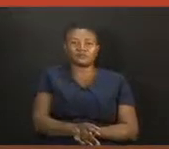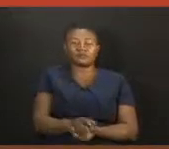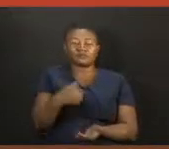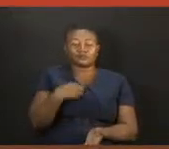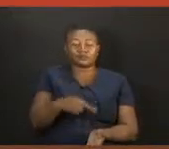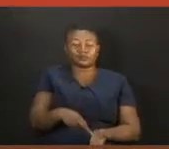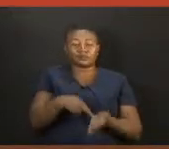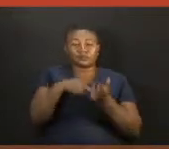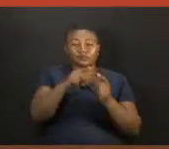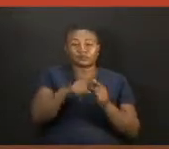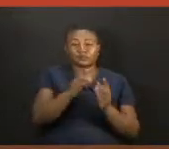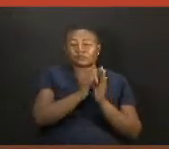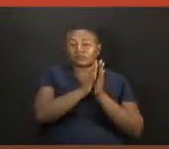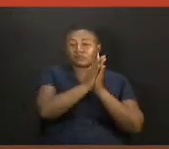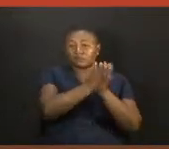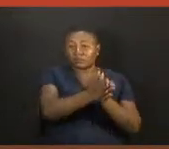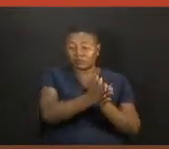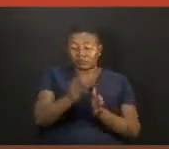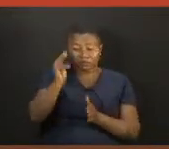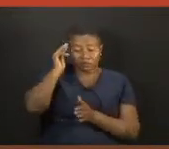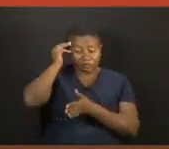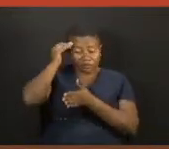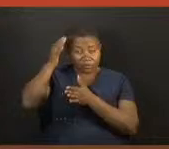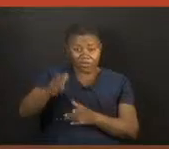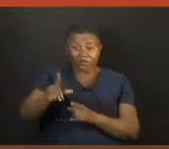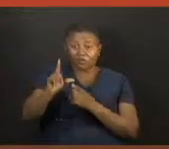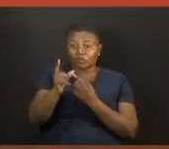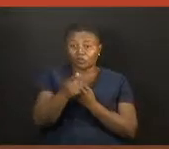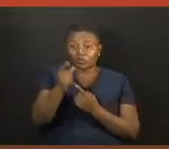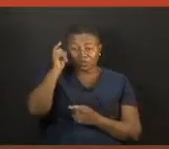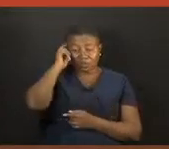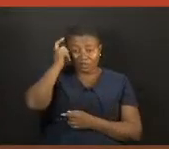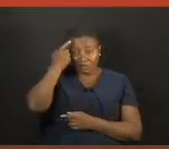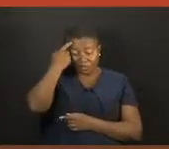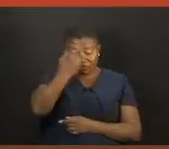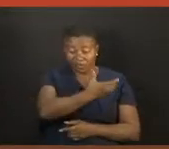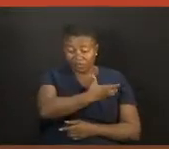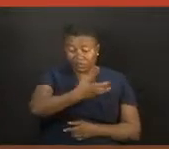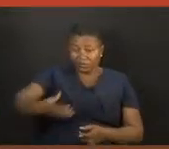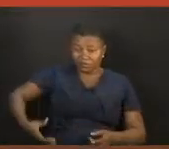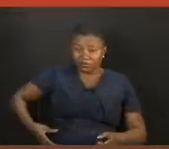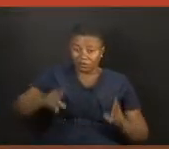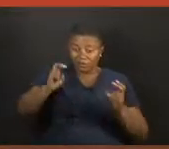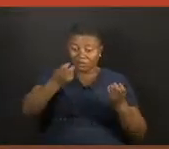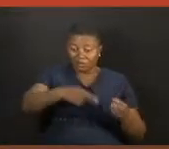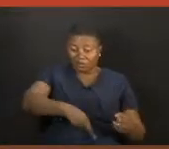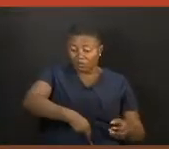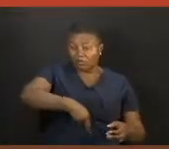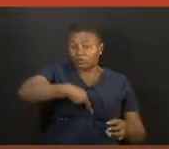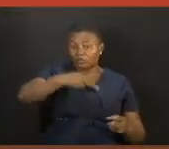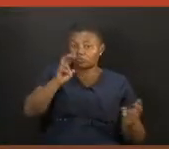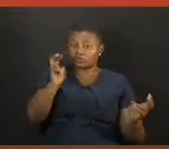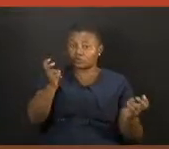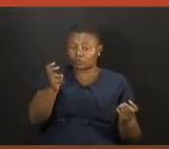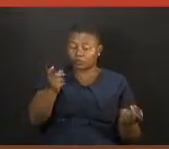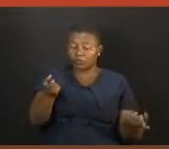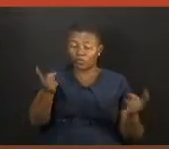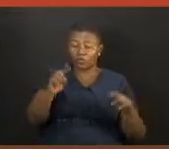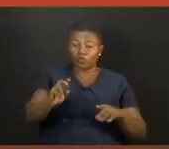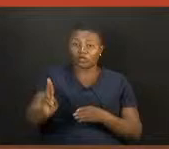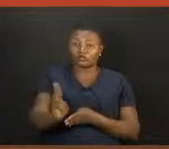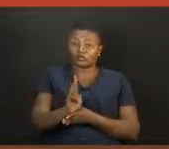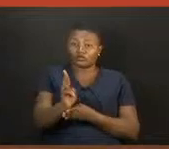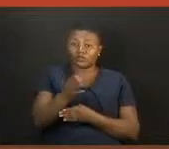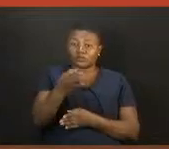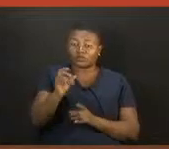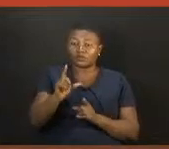to ask the Minister for Local Government, Chieftaincy and Religious Affairs when the University of